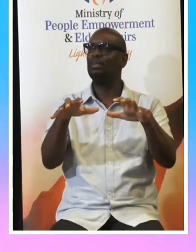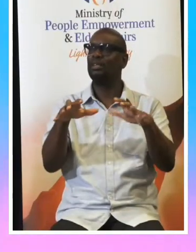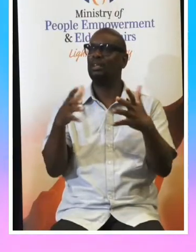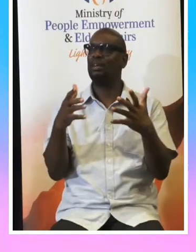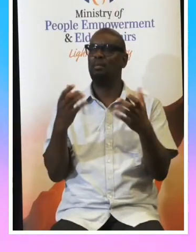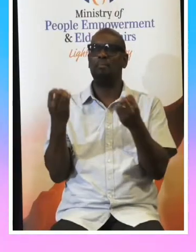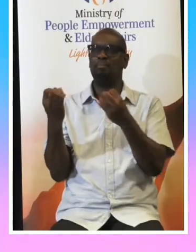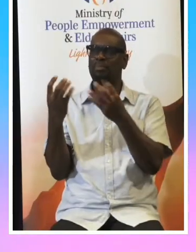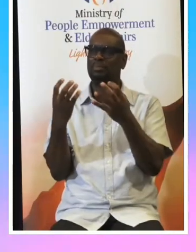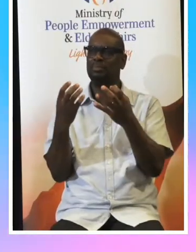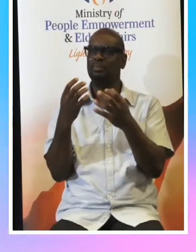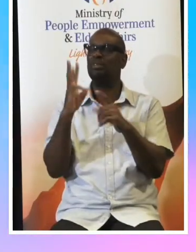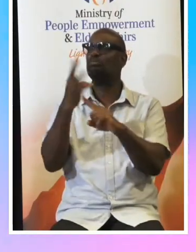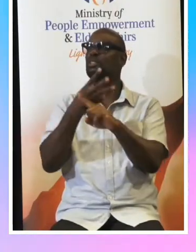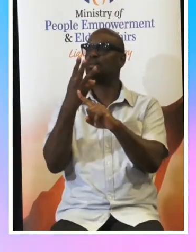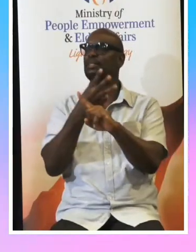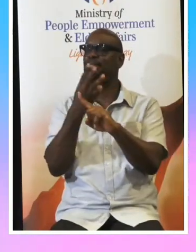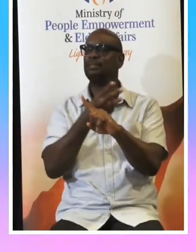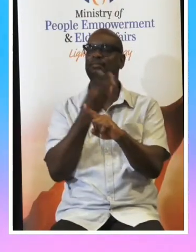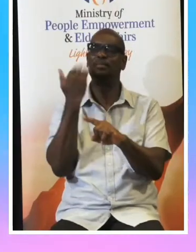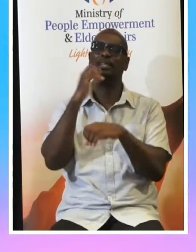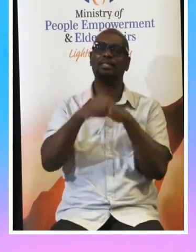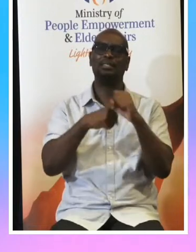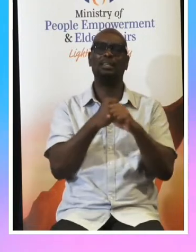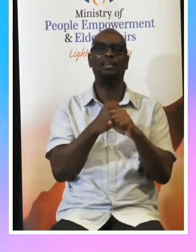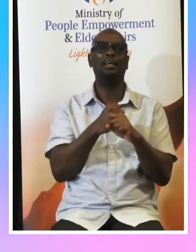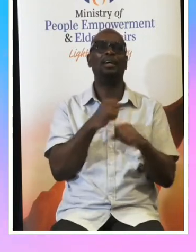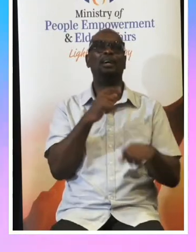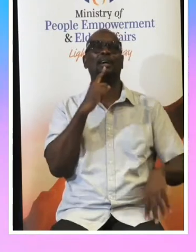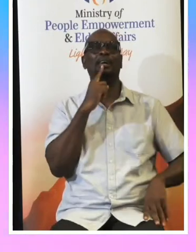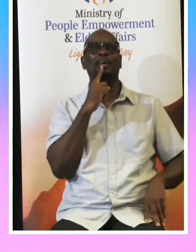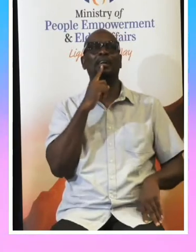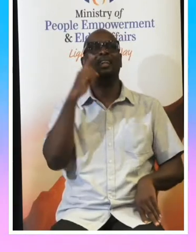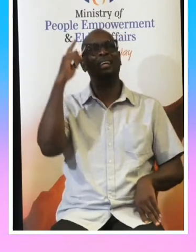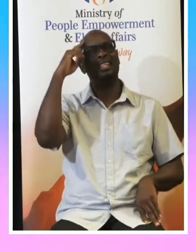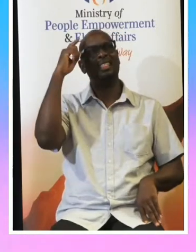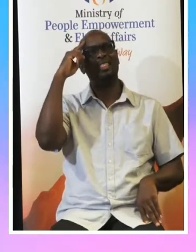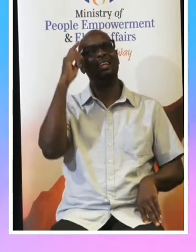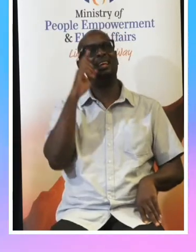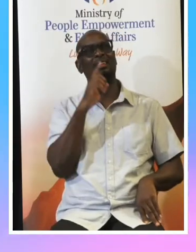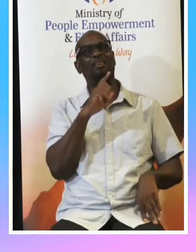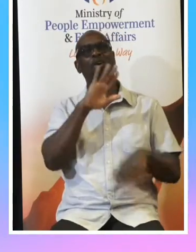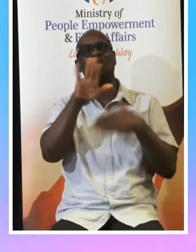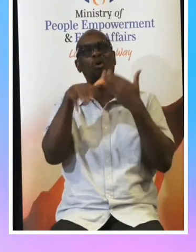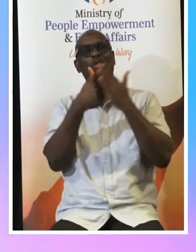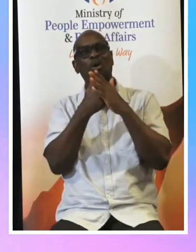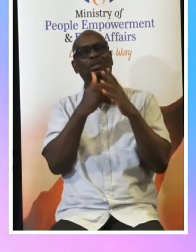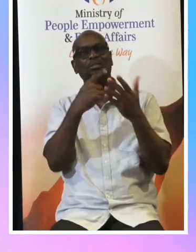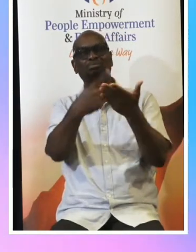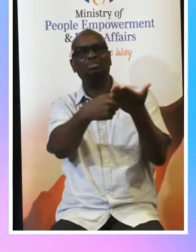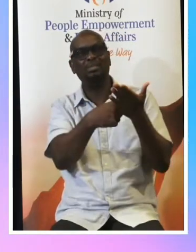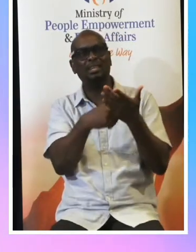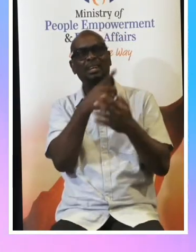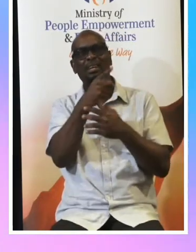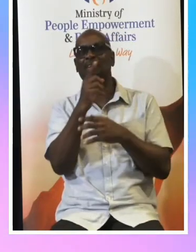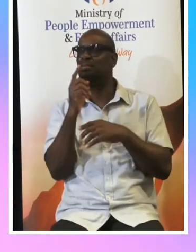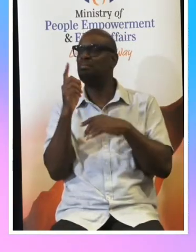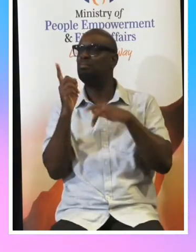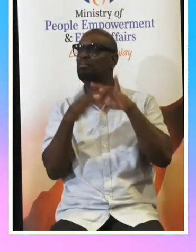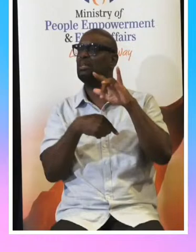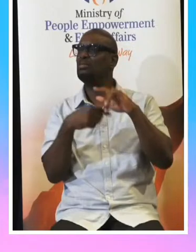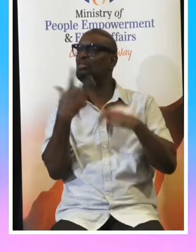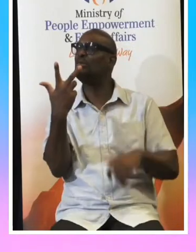those 60 plus meetings, I only remember Andreli missing three. One time he couldn't come